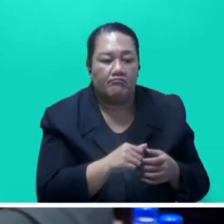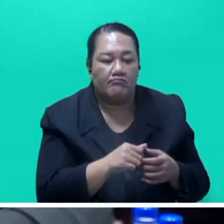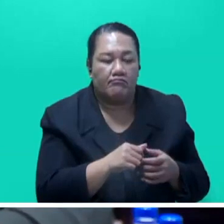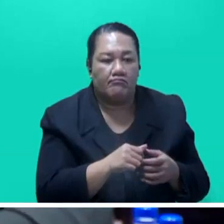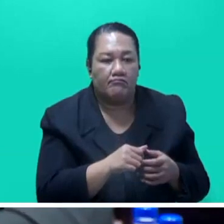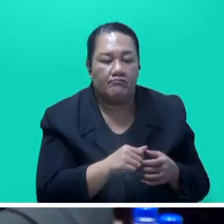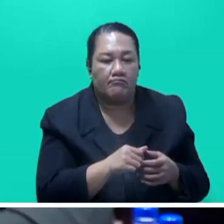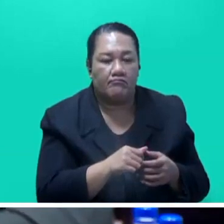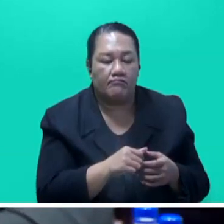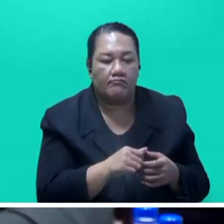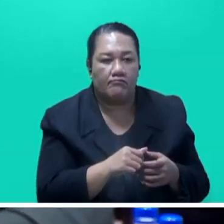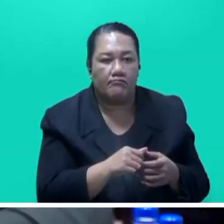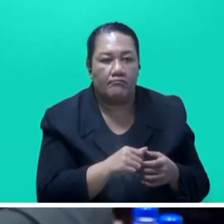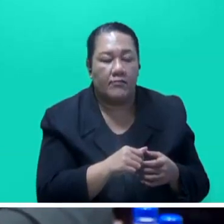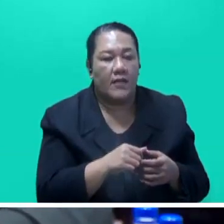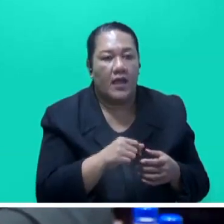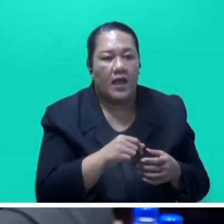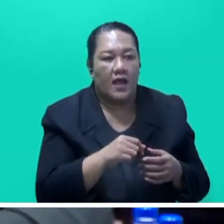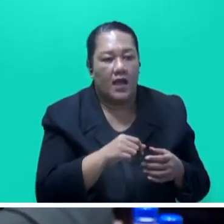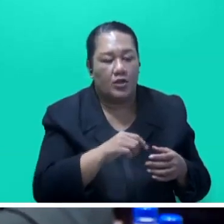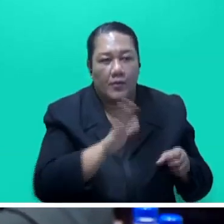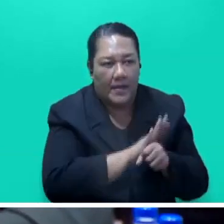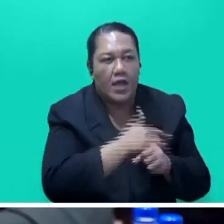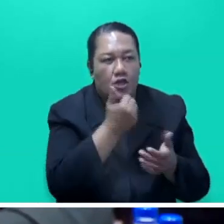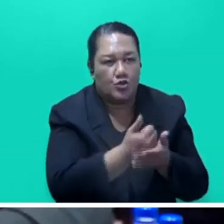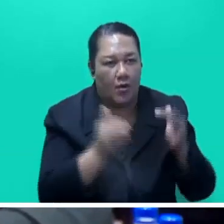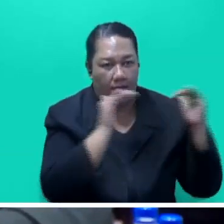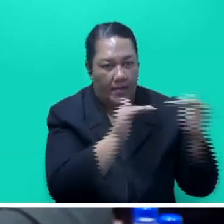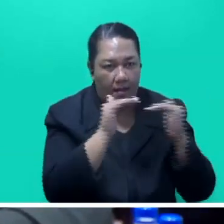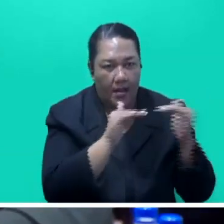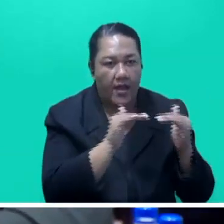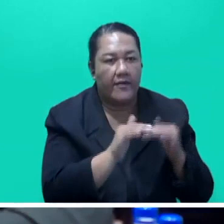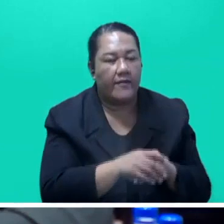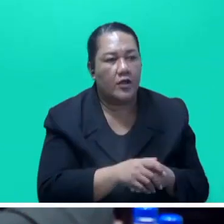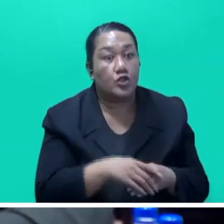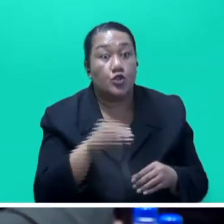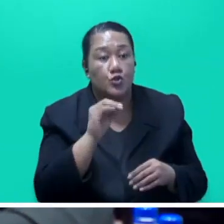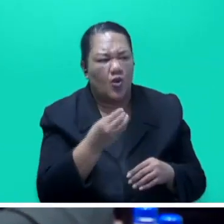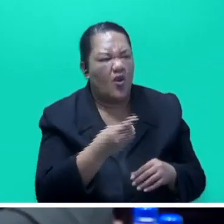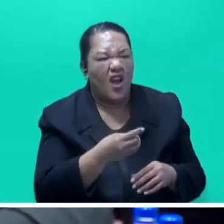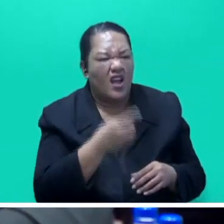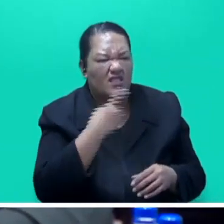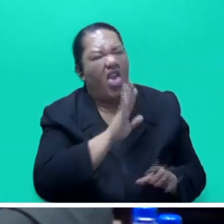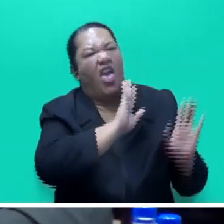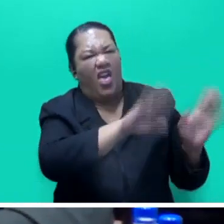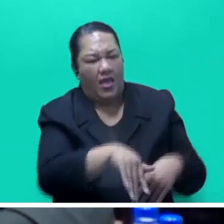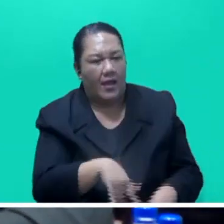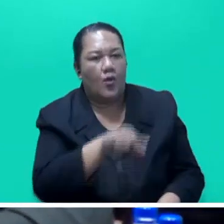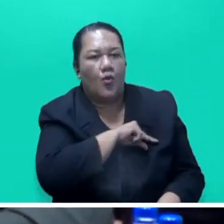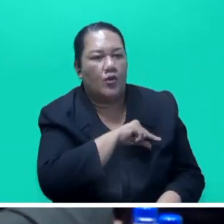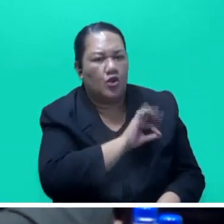or cannot be underestimated, Mr. Speaker, in terms of ensuring that there is